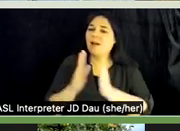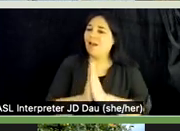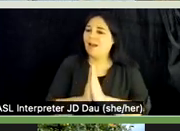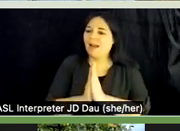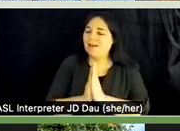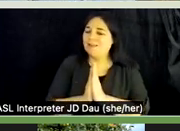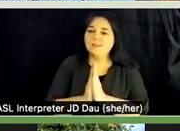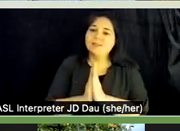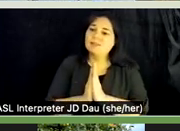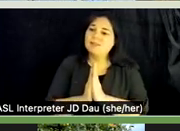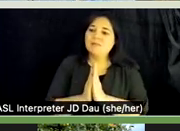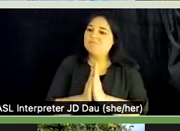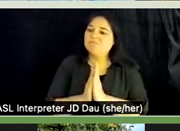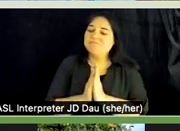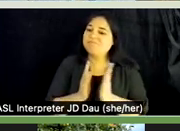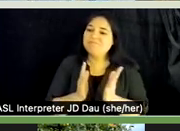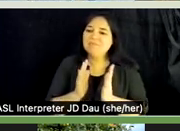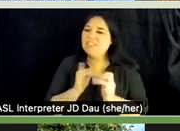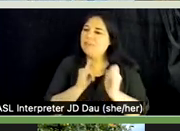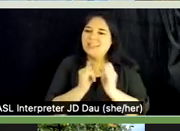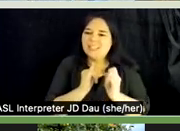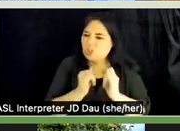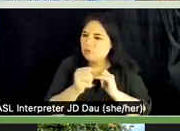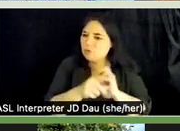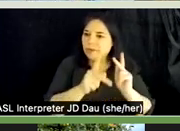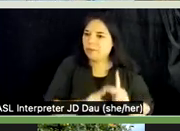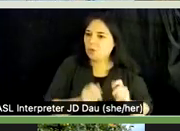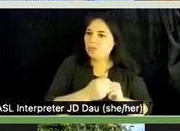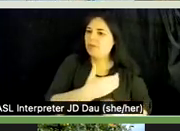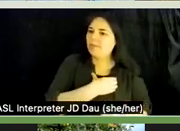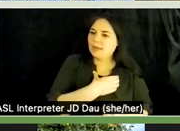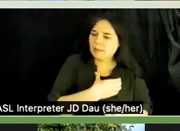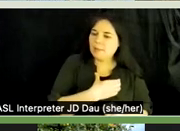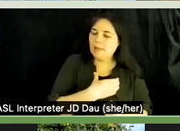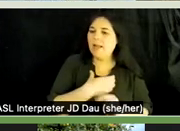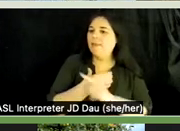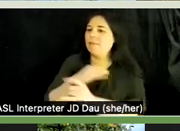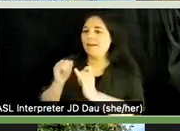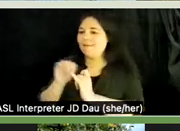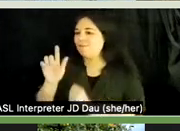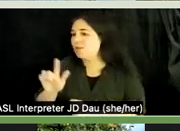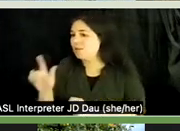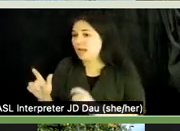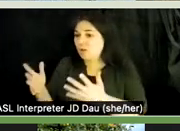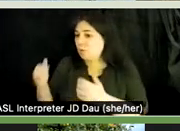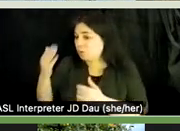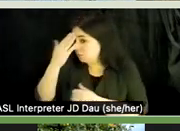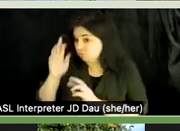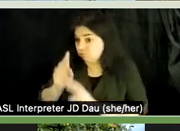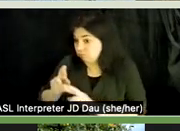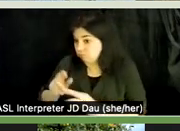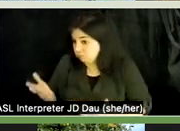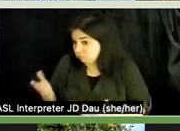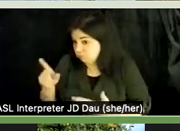the person to whom the complaint was made against to respond by,